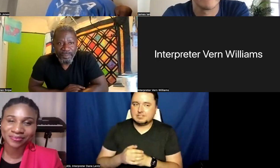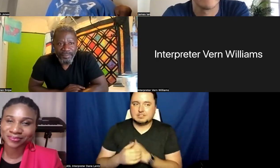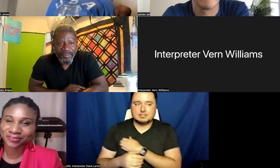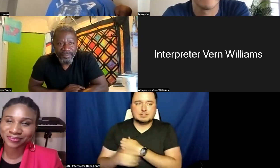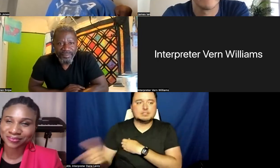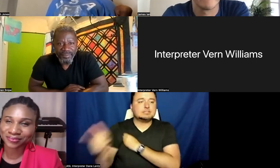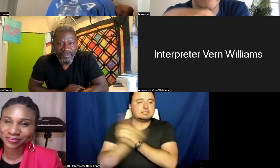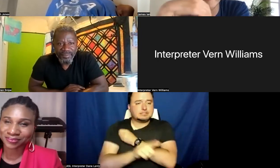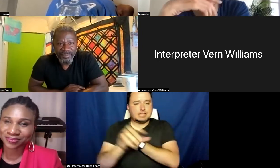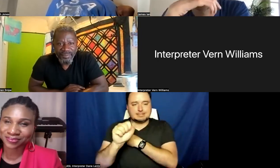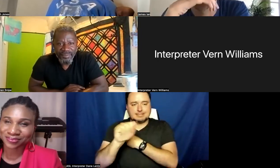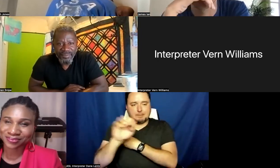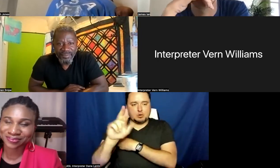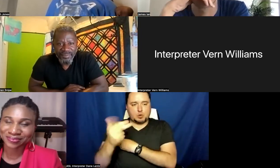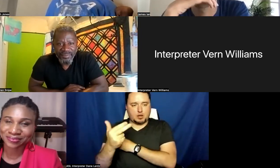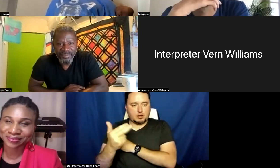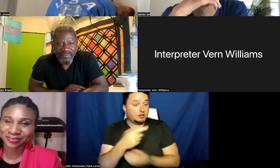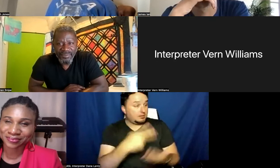Sabeerah, what are your projects?